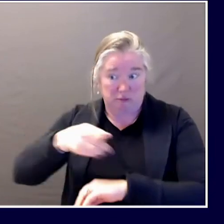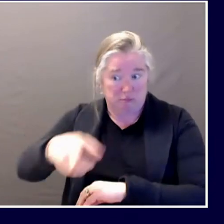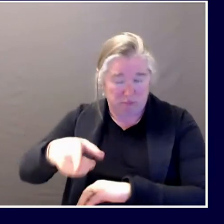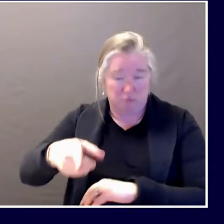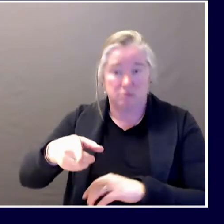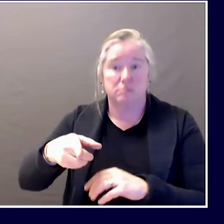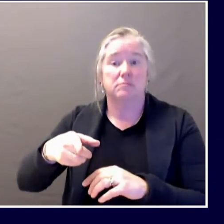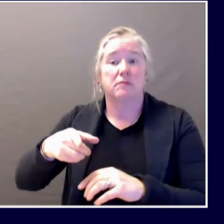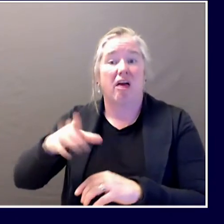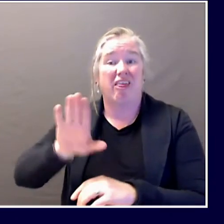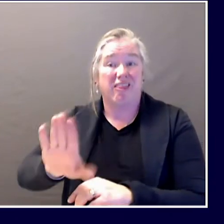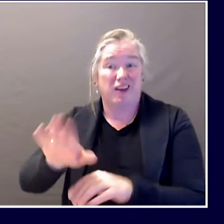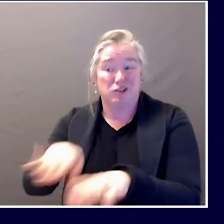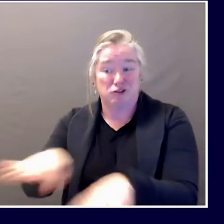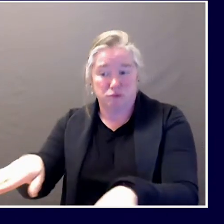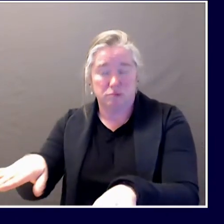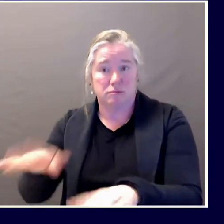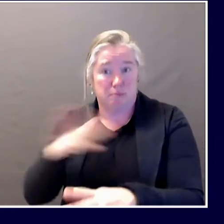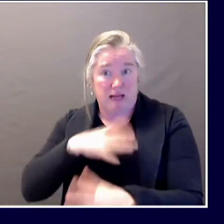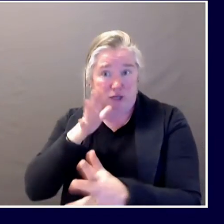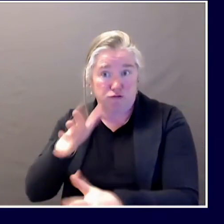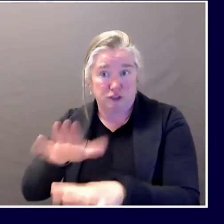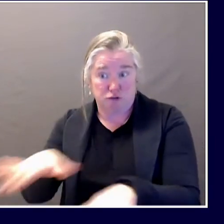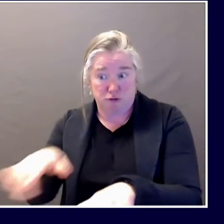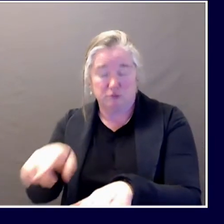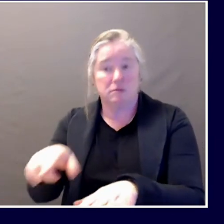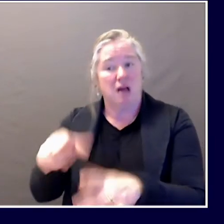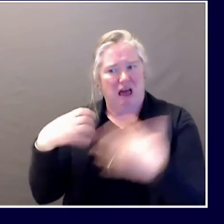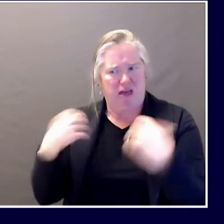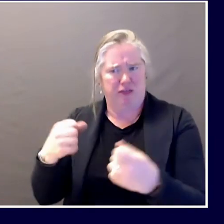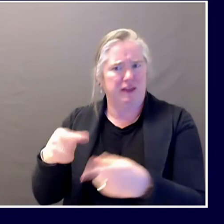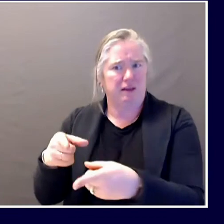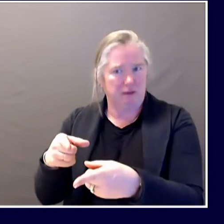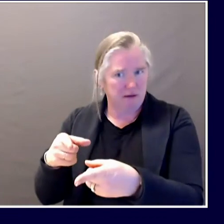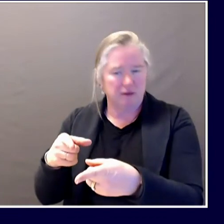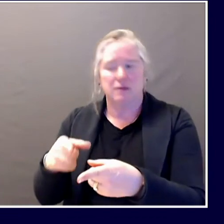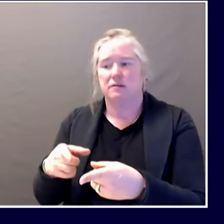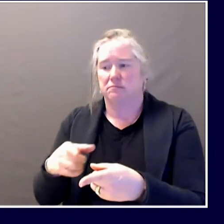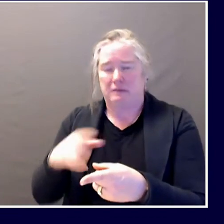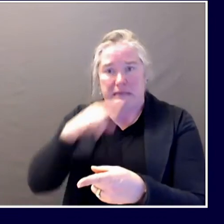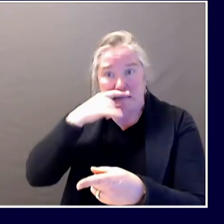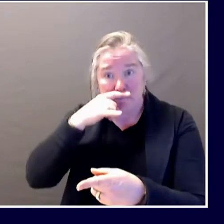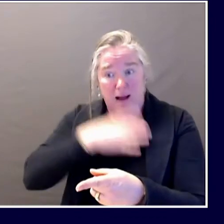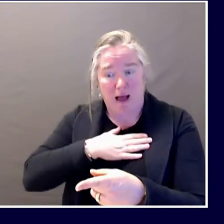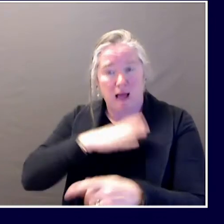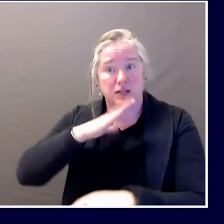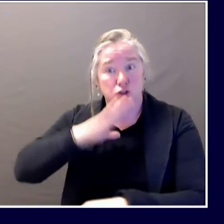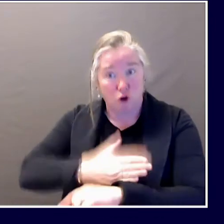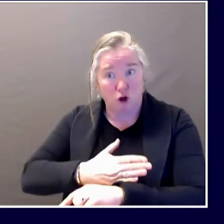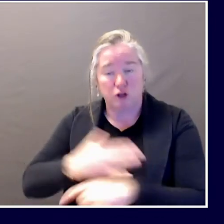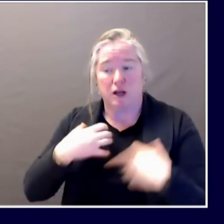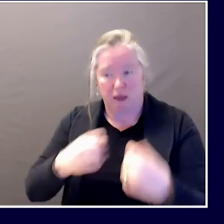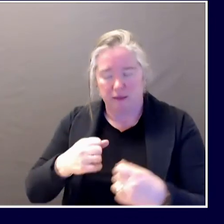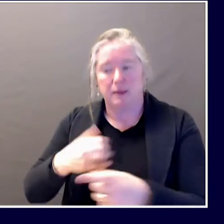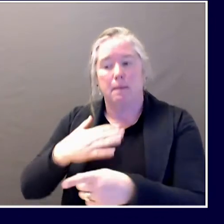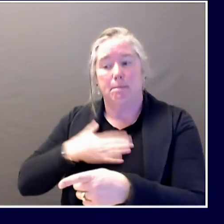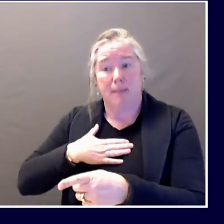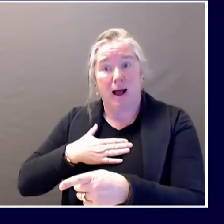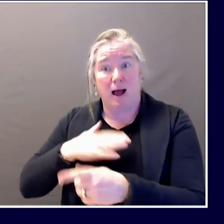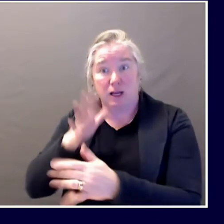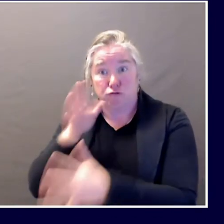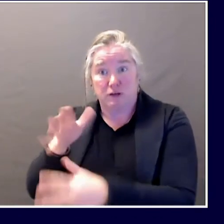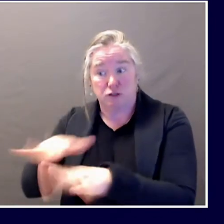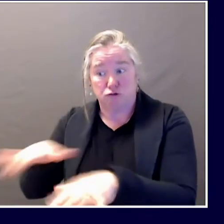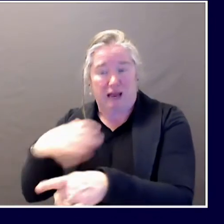are otherwise healthy. Your kids are healthy, your grandkids are healthy. And they all are in one